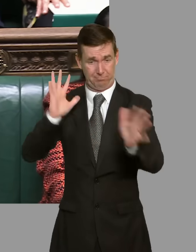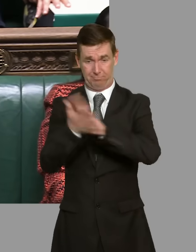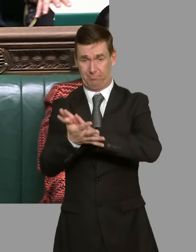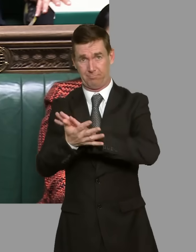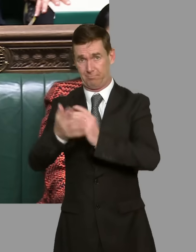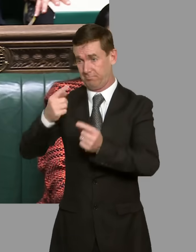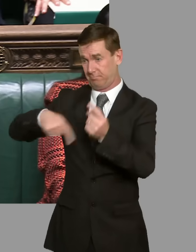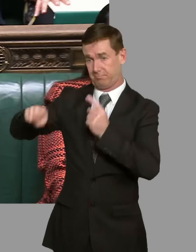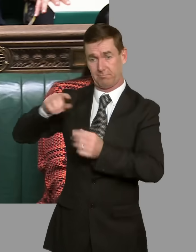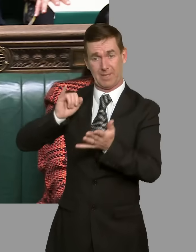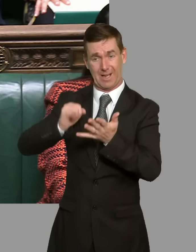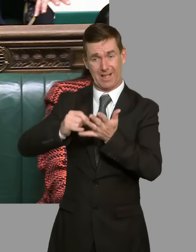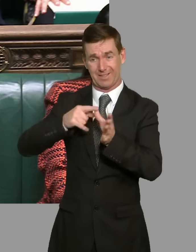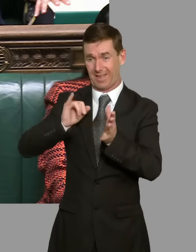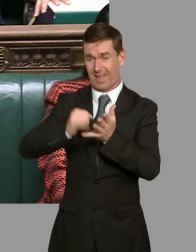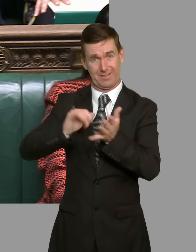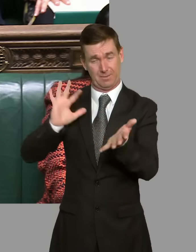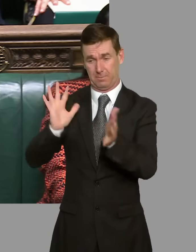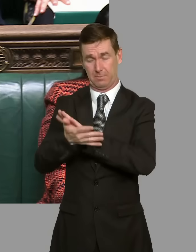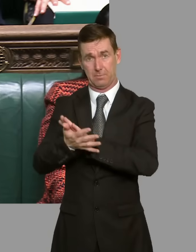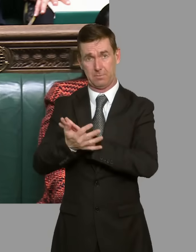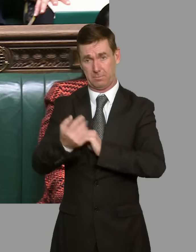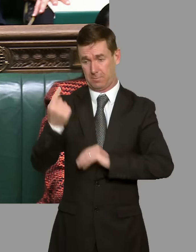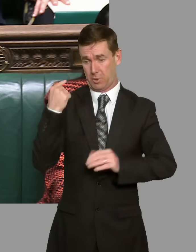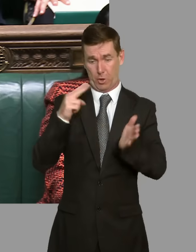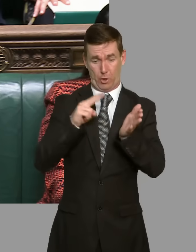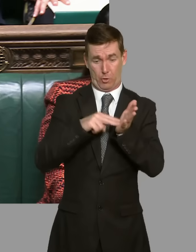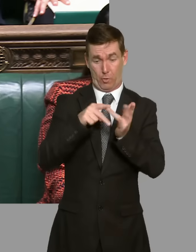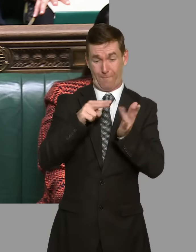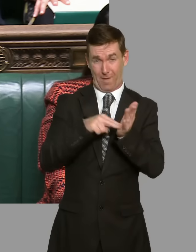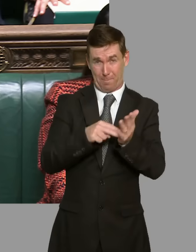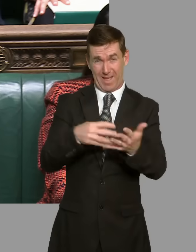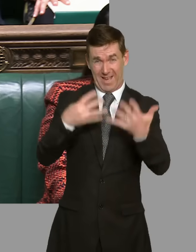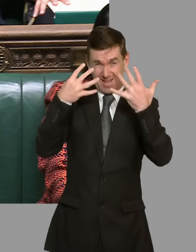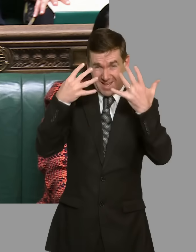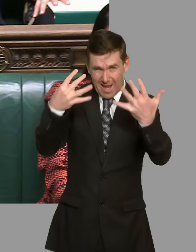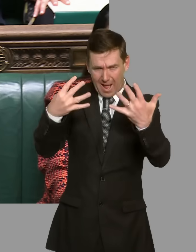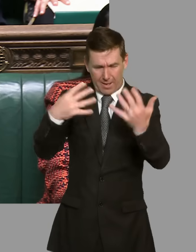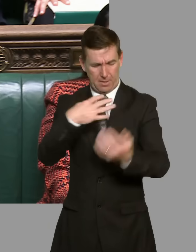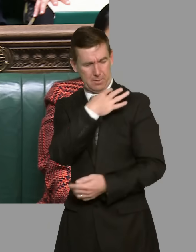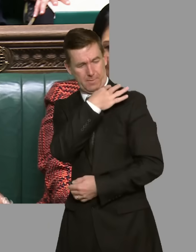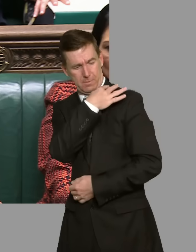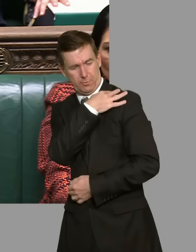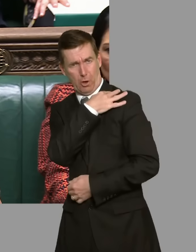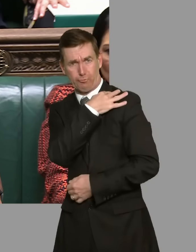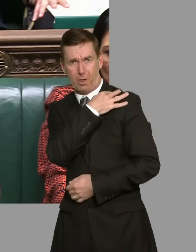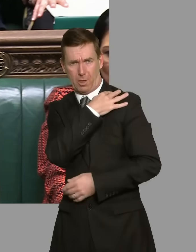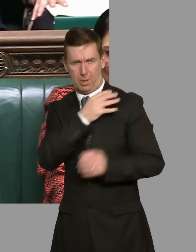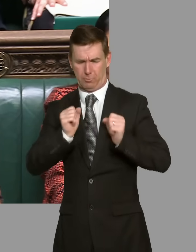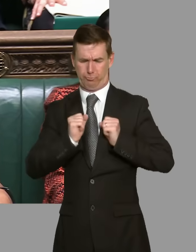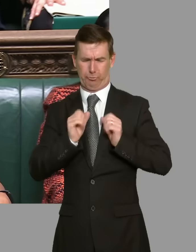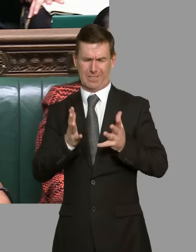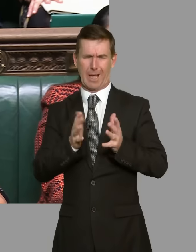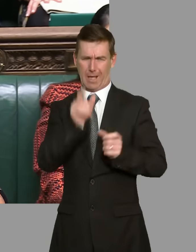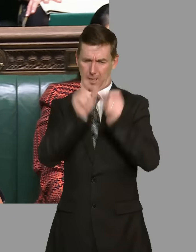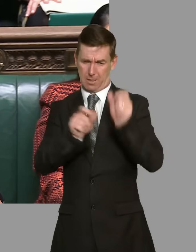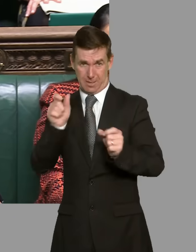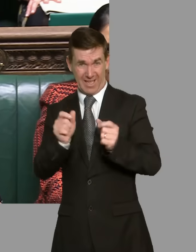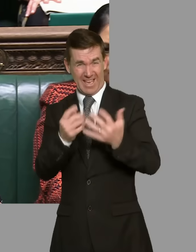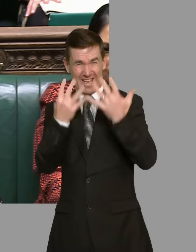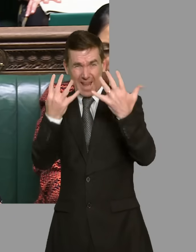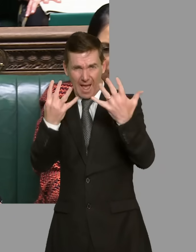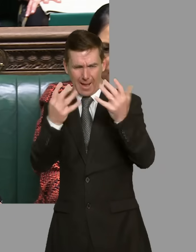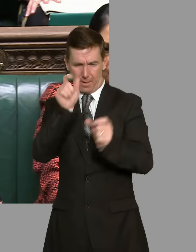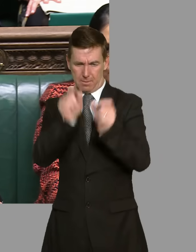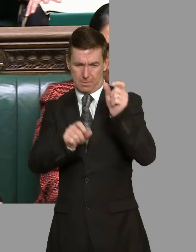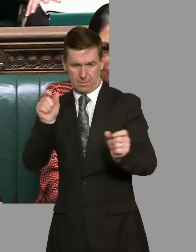retired 4-star generals warned that his bill was a direct threat to national security. And even his own Northern